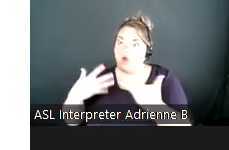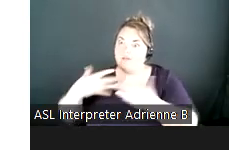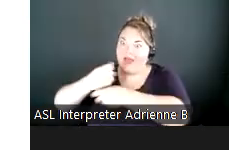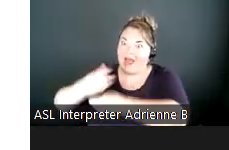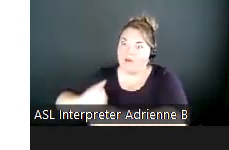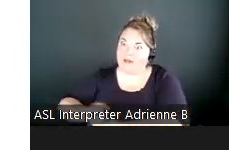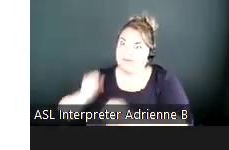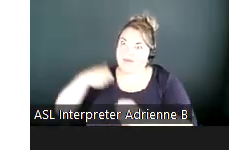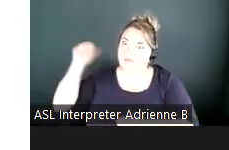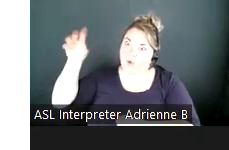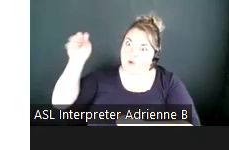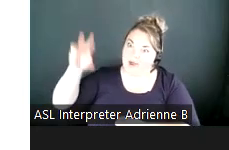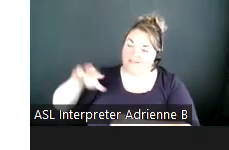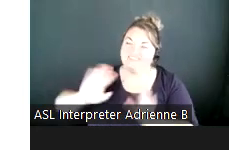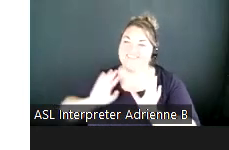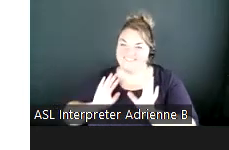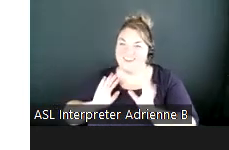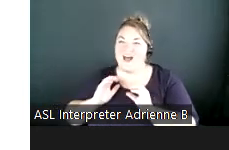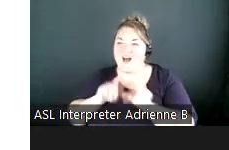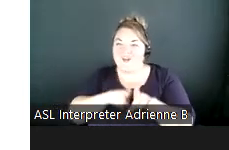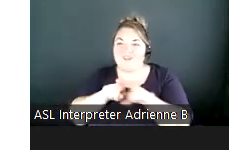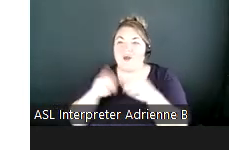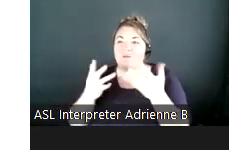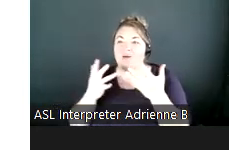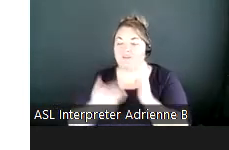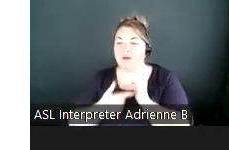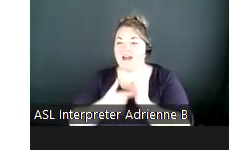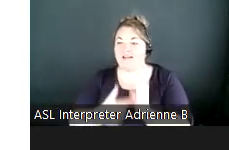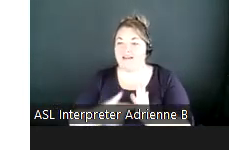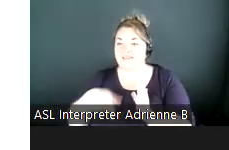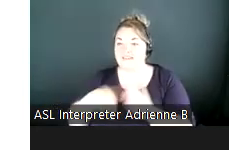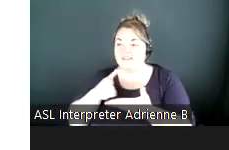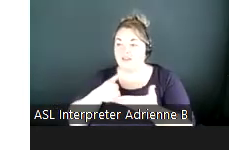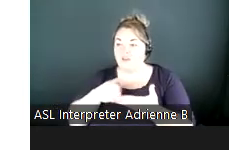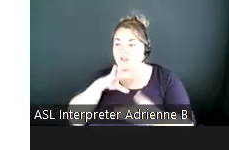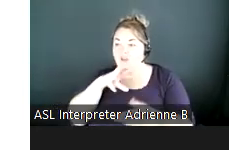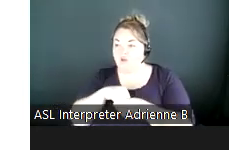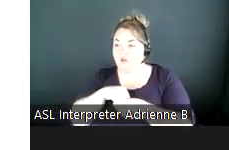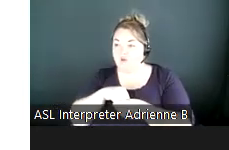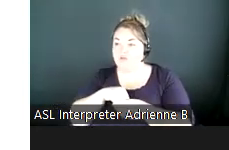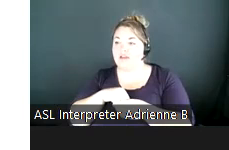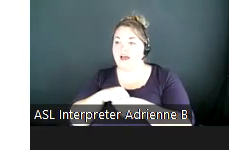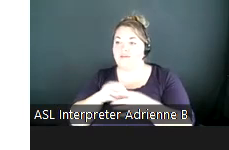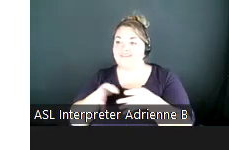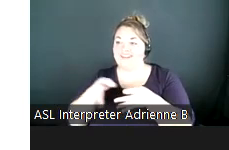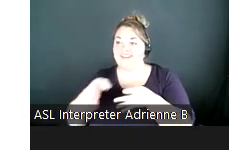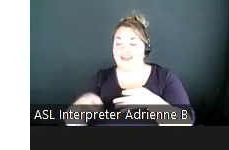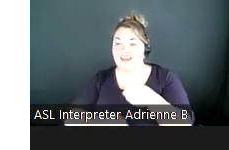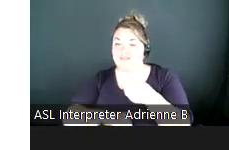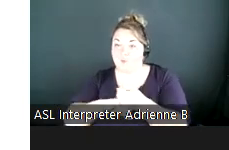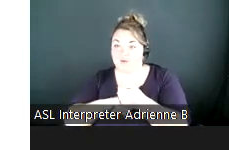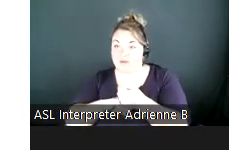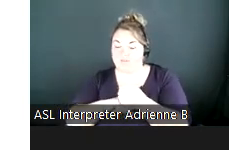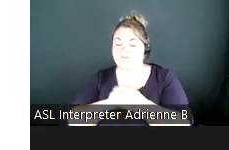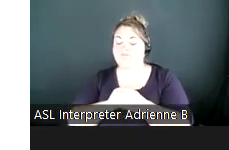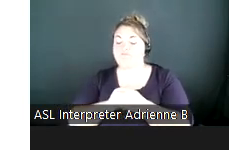around. I also wanted to highlight that this section includes delayed enforcement. So this